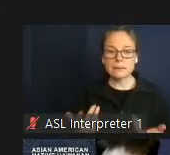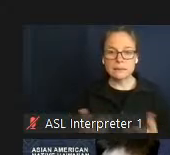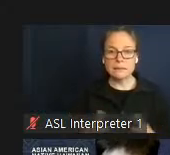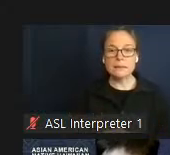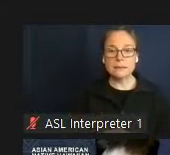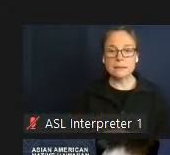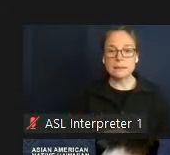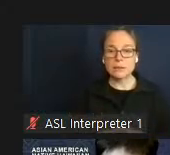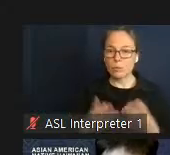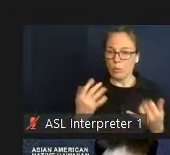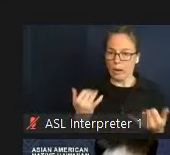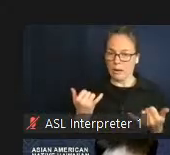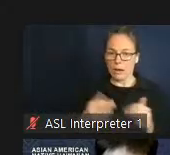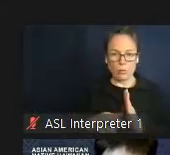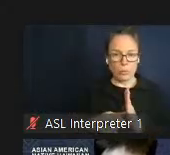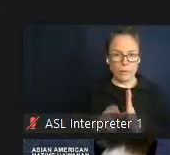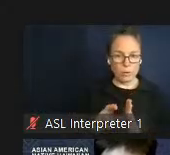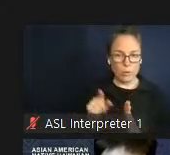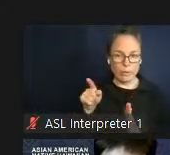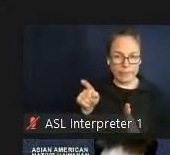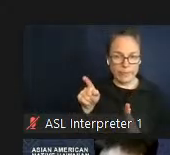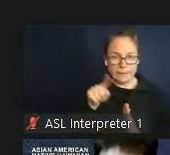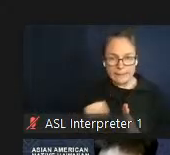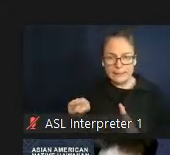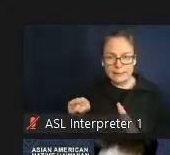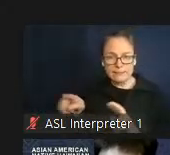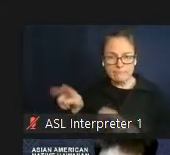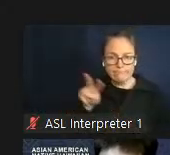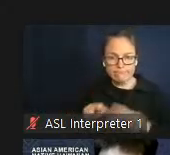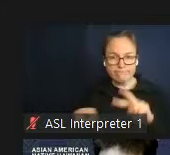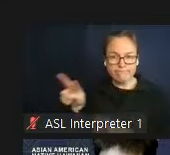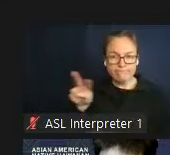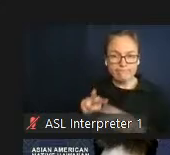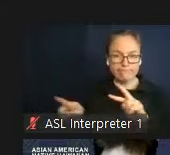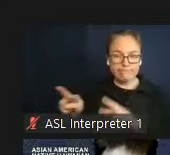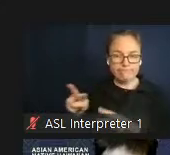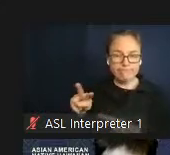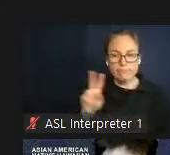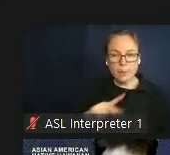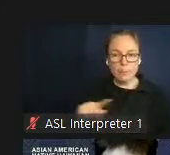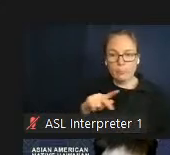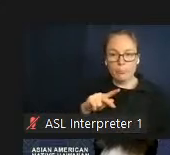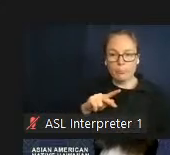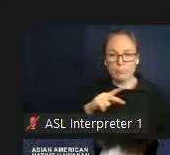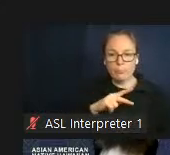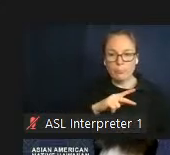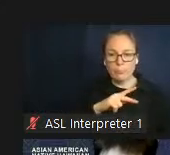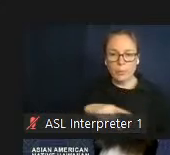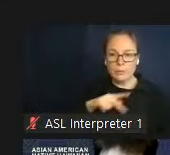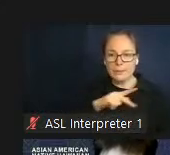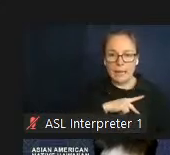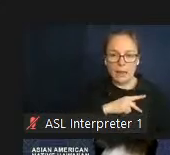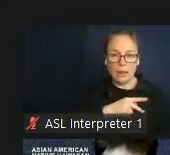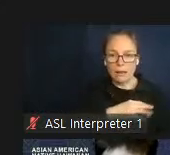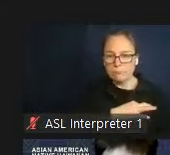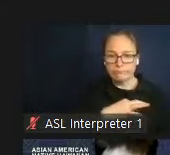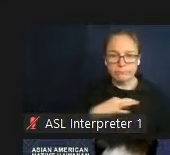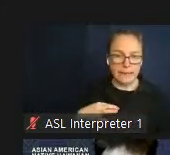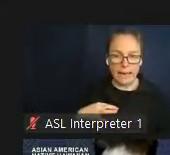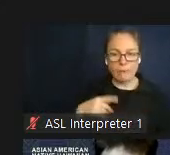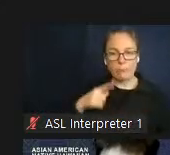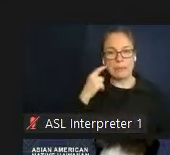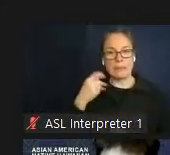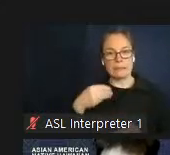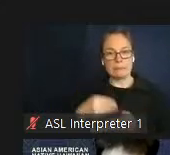currently reviewed in terms of personnel due to the revenue constraints that we are facing, along